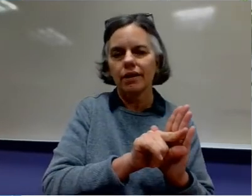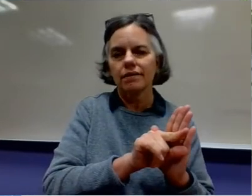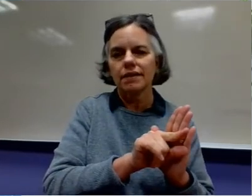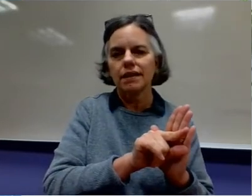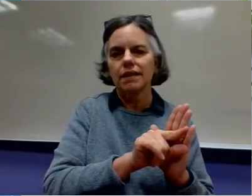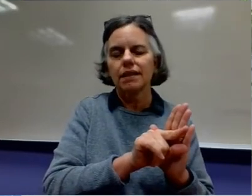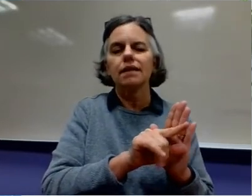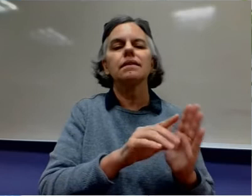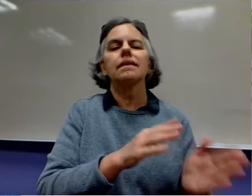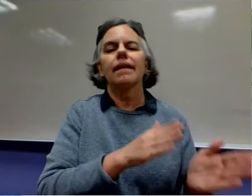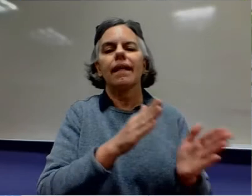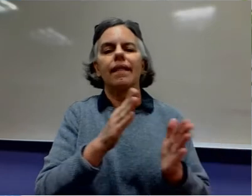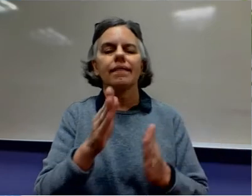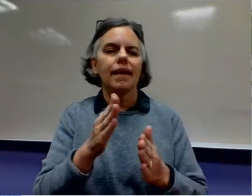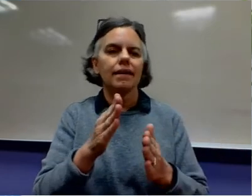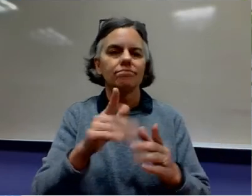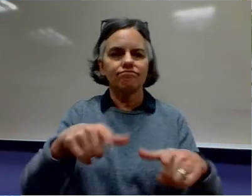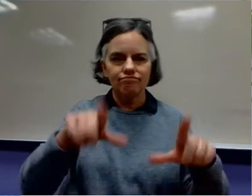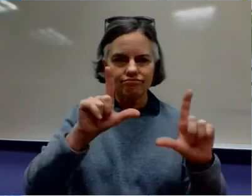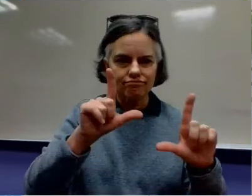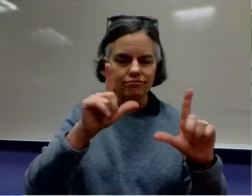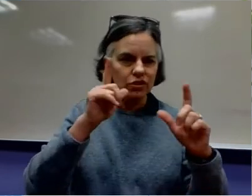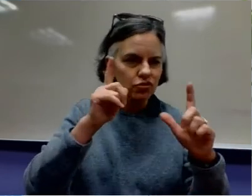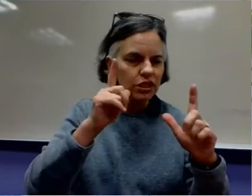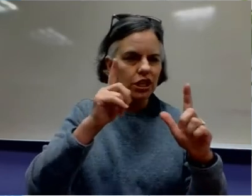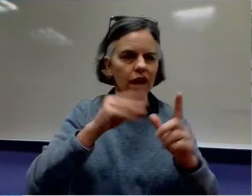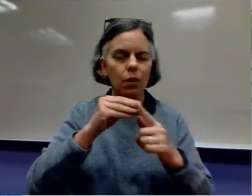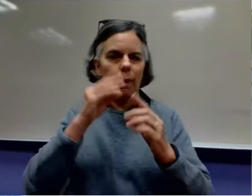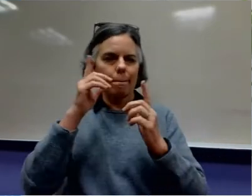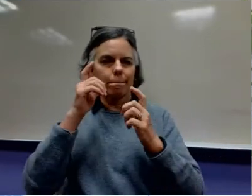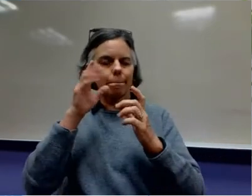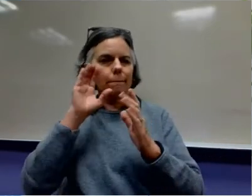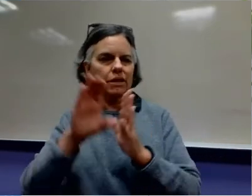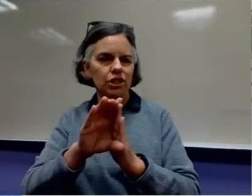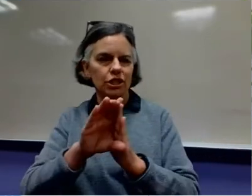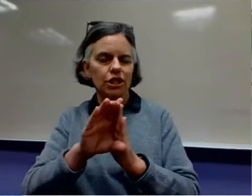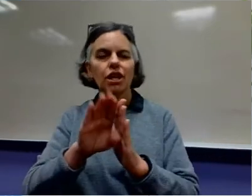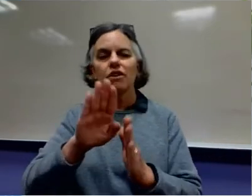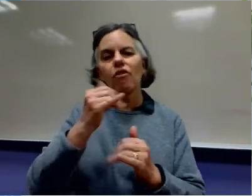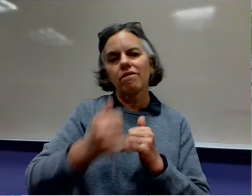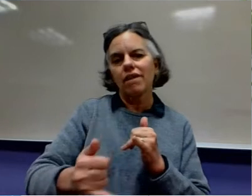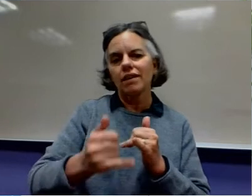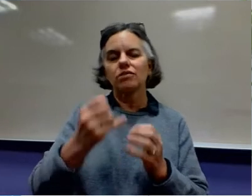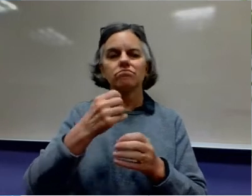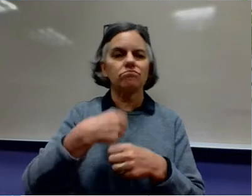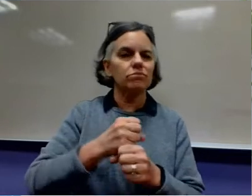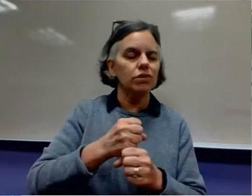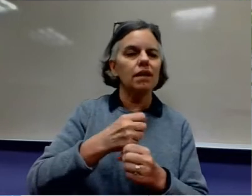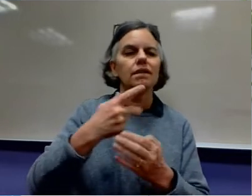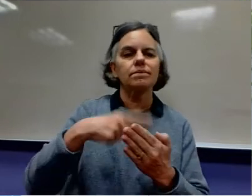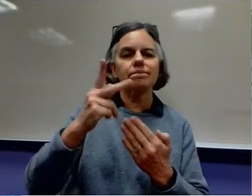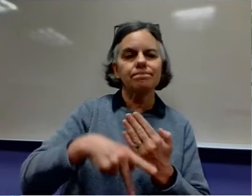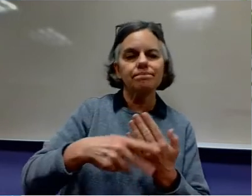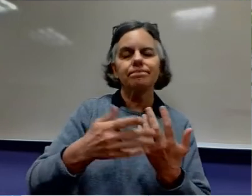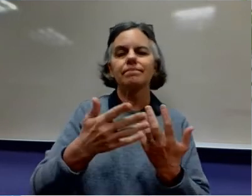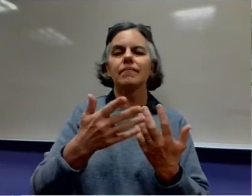them on their background, and then screenshot or take a picture of your final product and upload